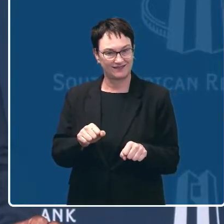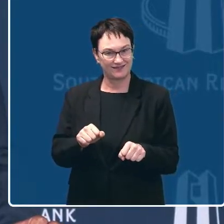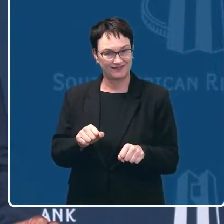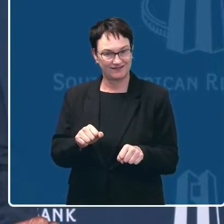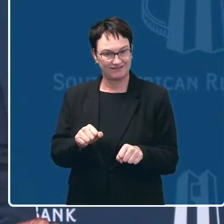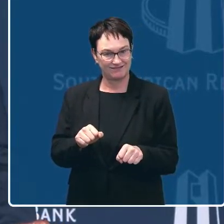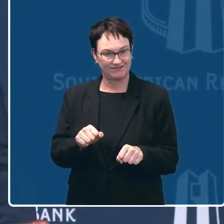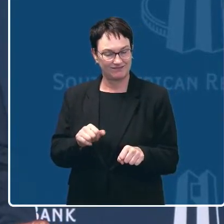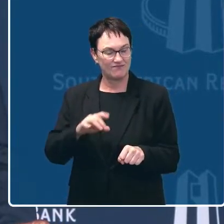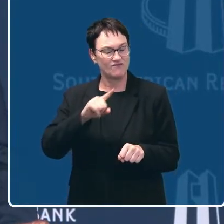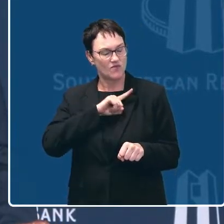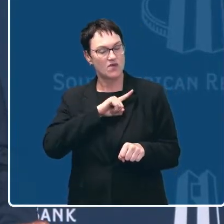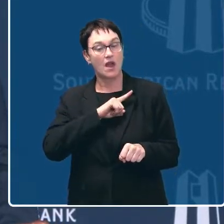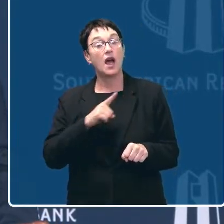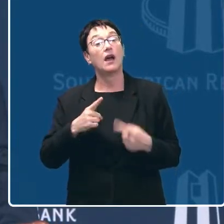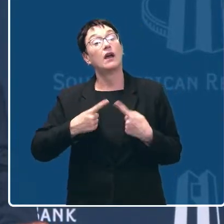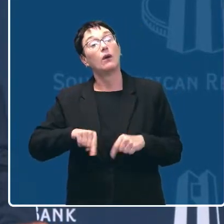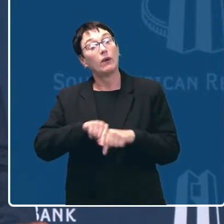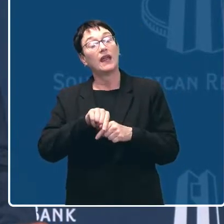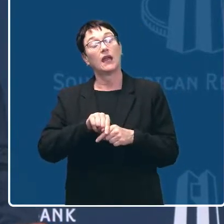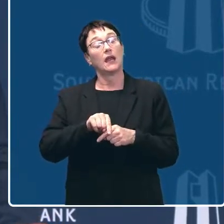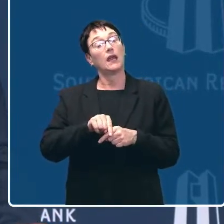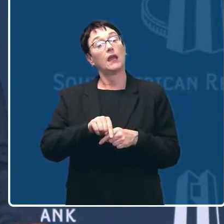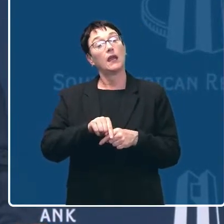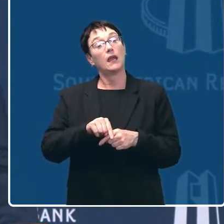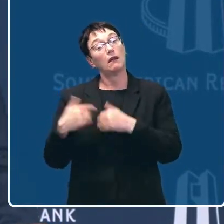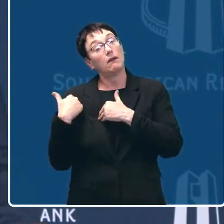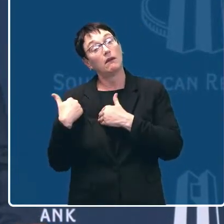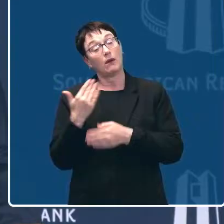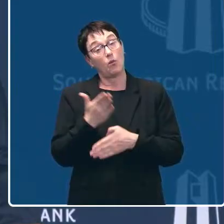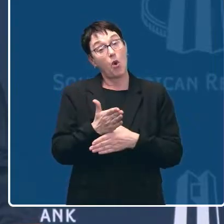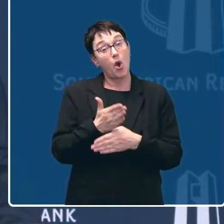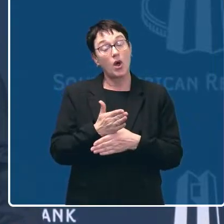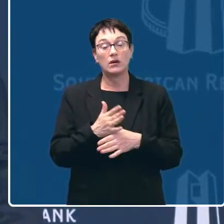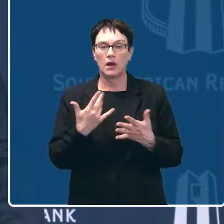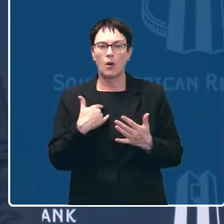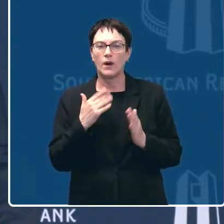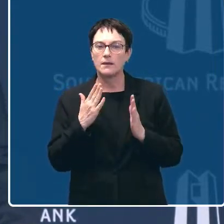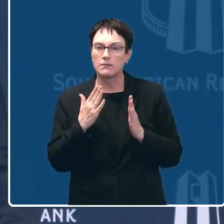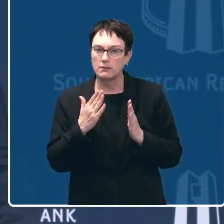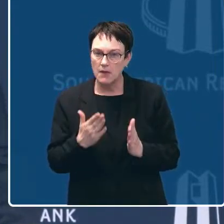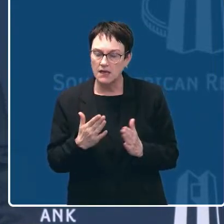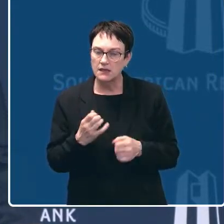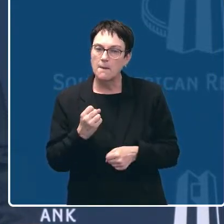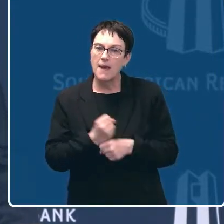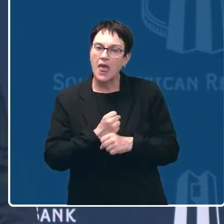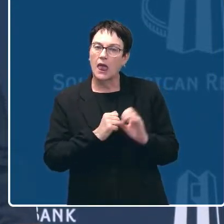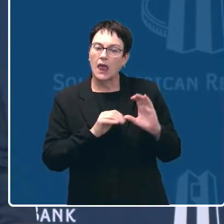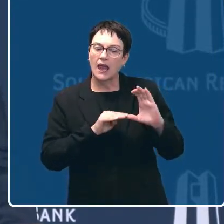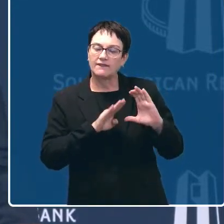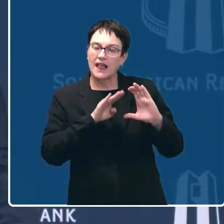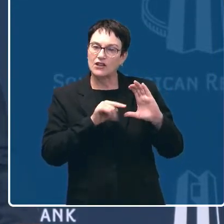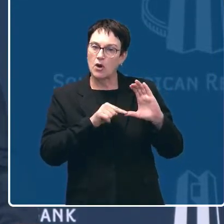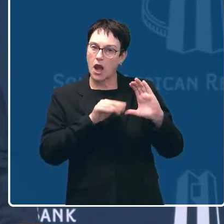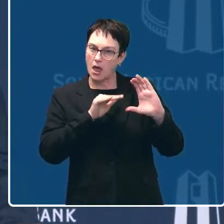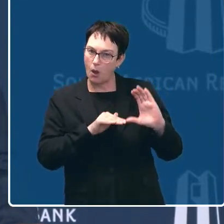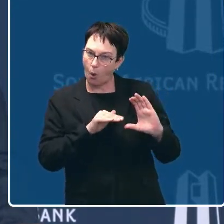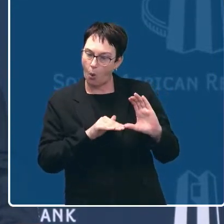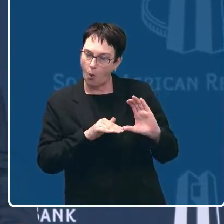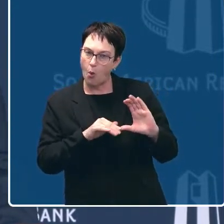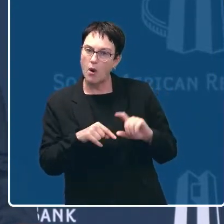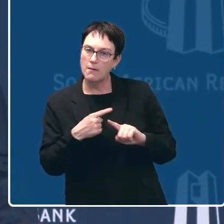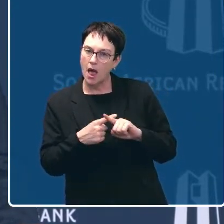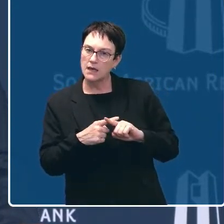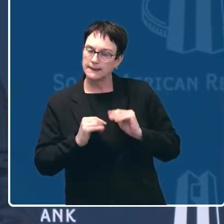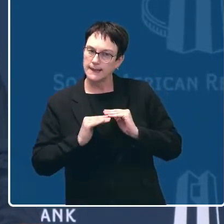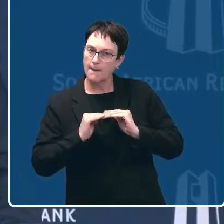Because our job is to maintain low and stable inflation so that you do not have the cost